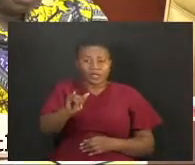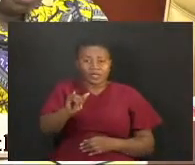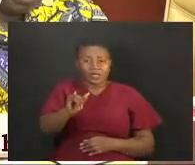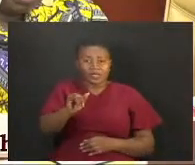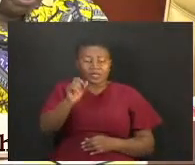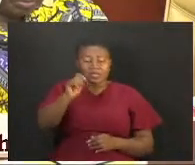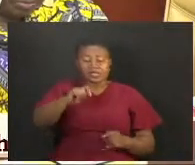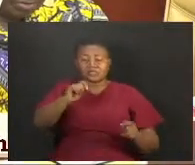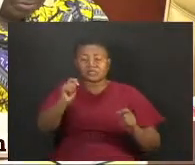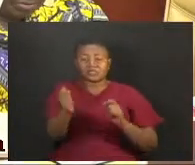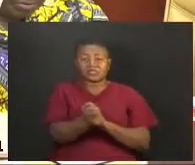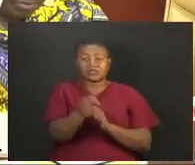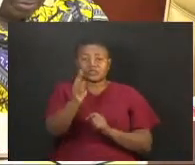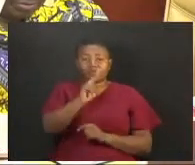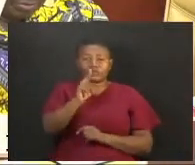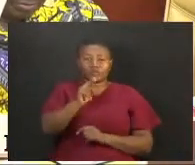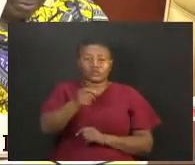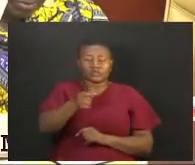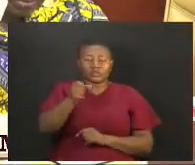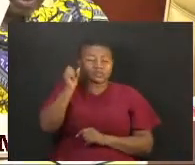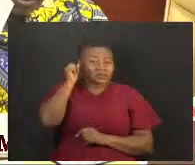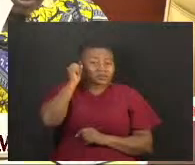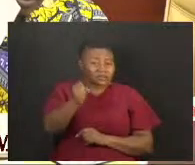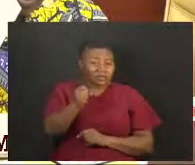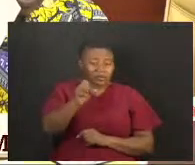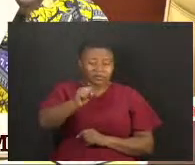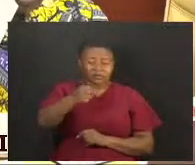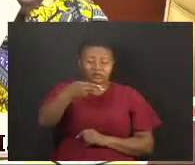it is there. No, come on, Mr.